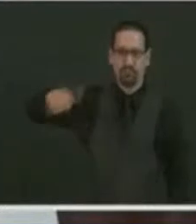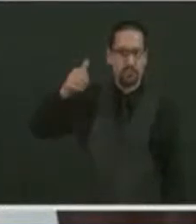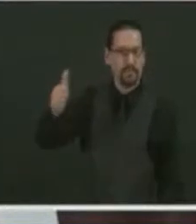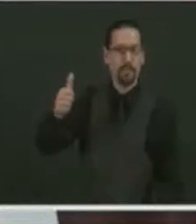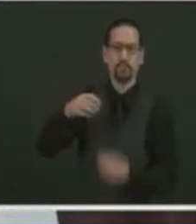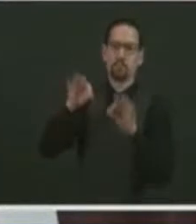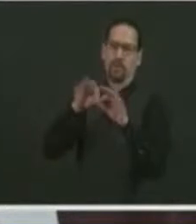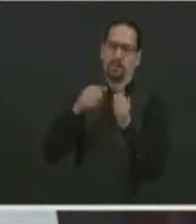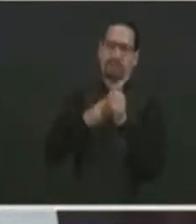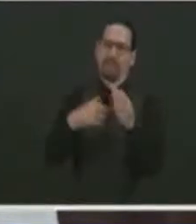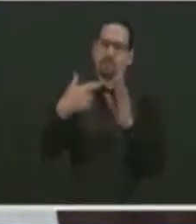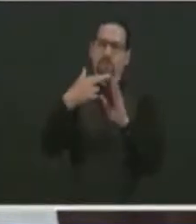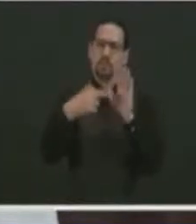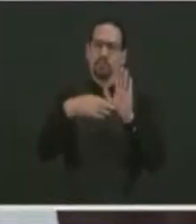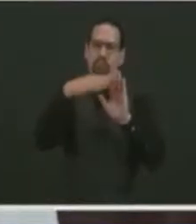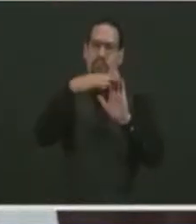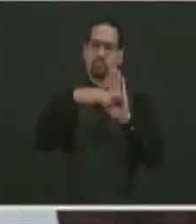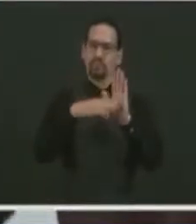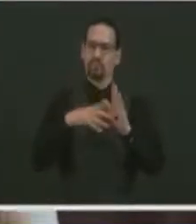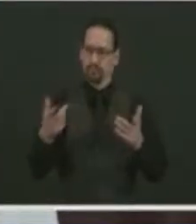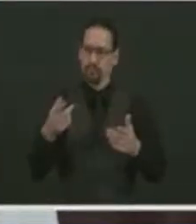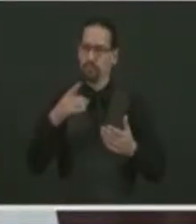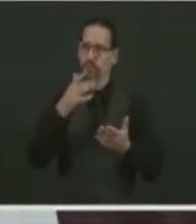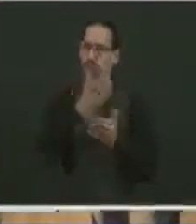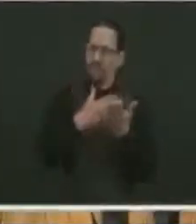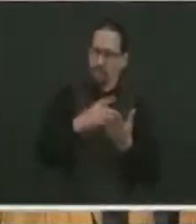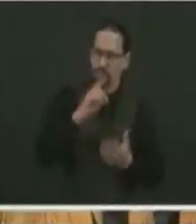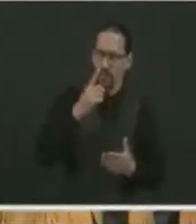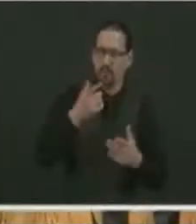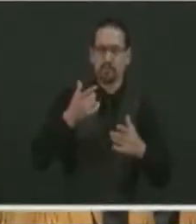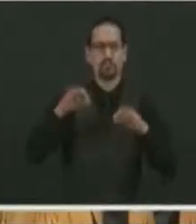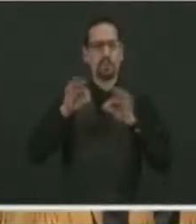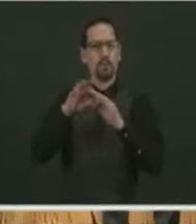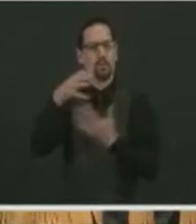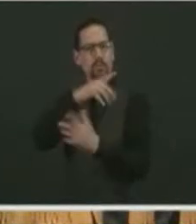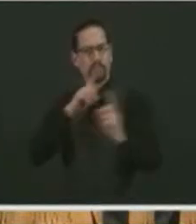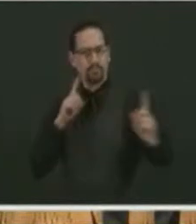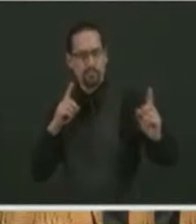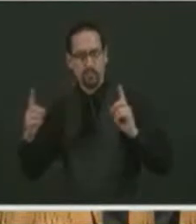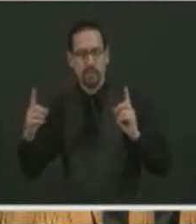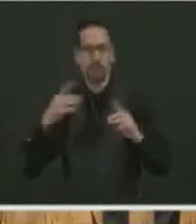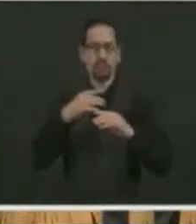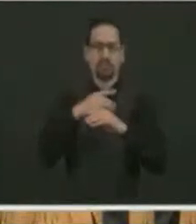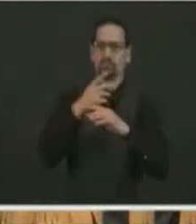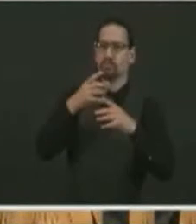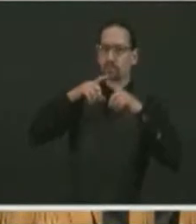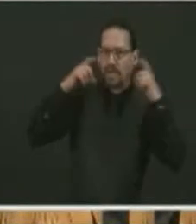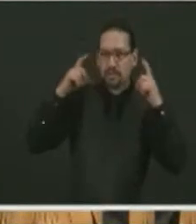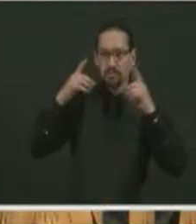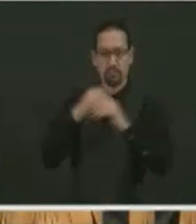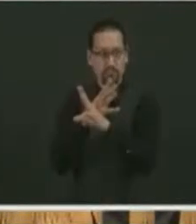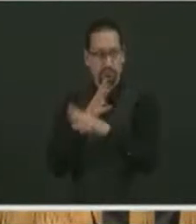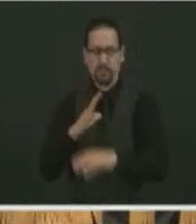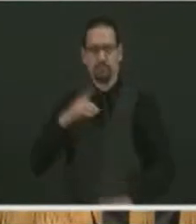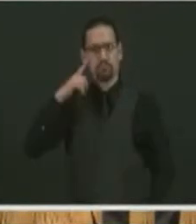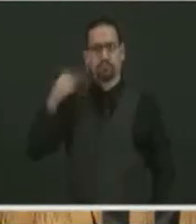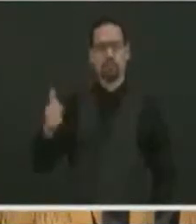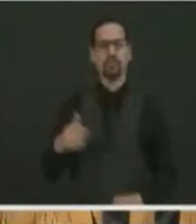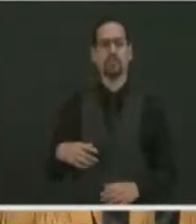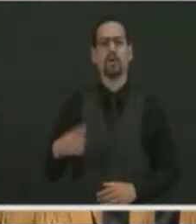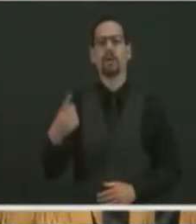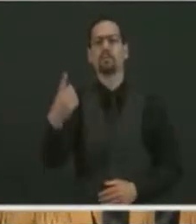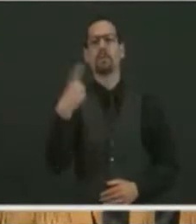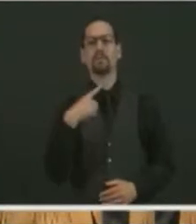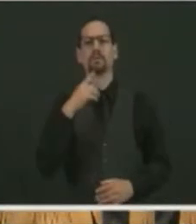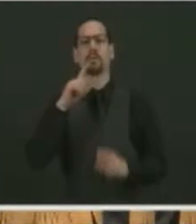everybody, so follow the rules. Governor, are you speaking to restaurant and bar owners who are not represented by the Rhode